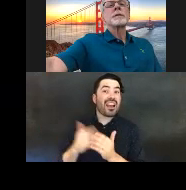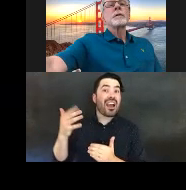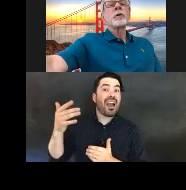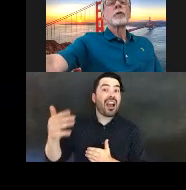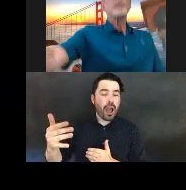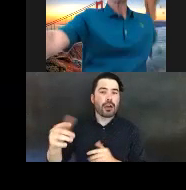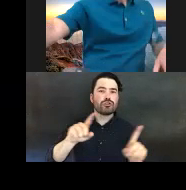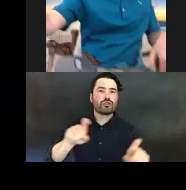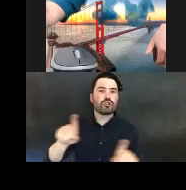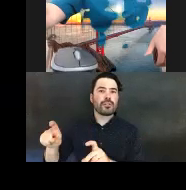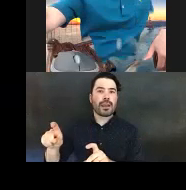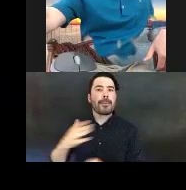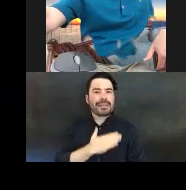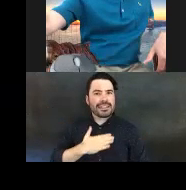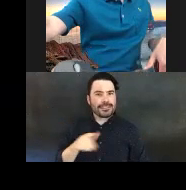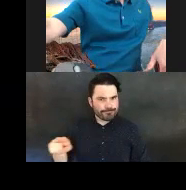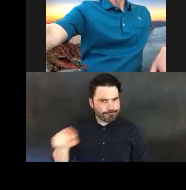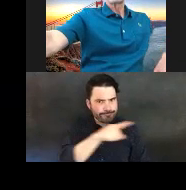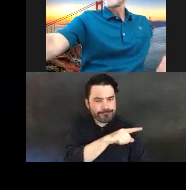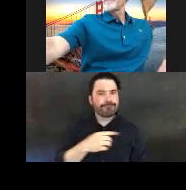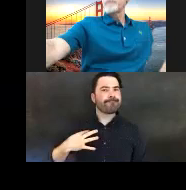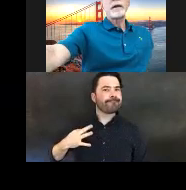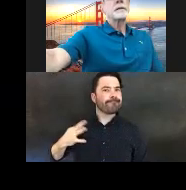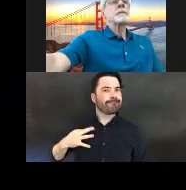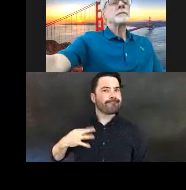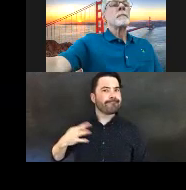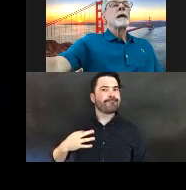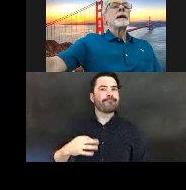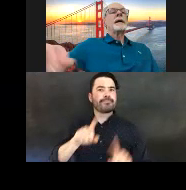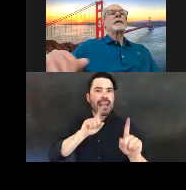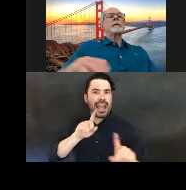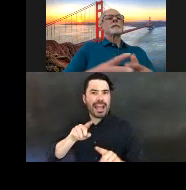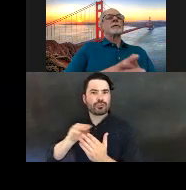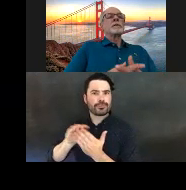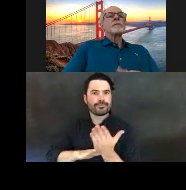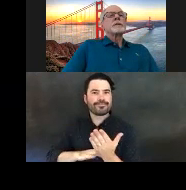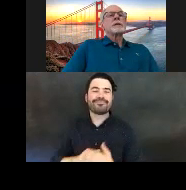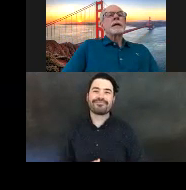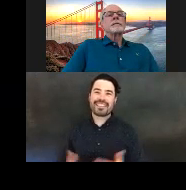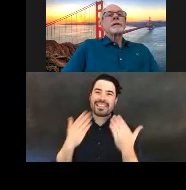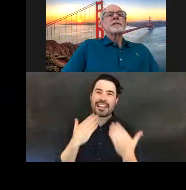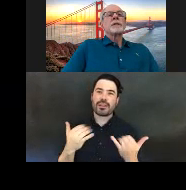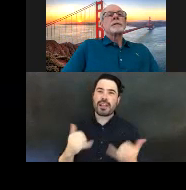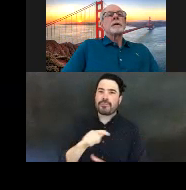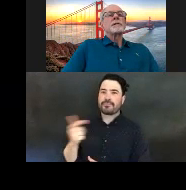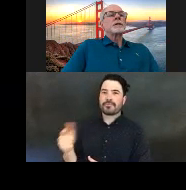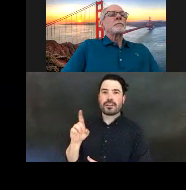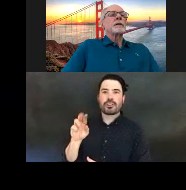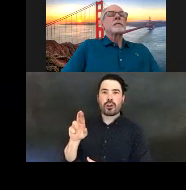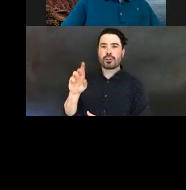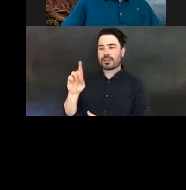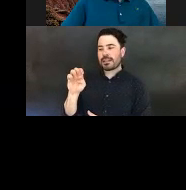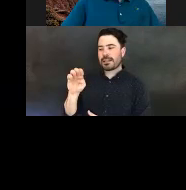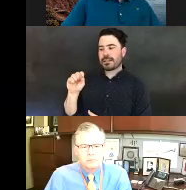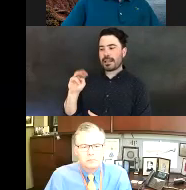voices heard and participate. Thank you. And now I will turn it over to Dr. Desmond, our Chief